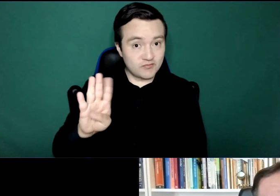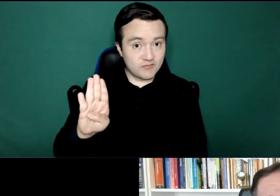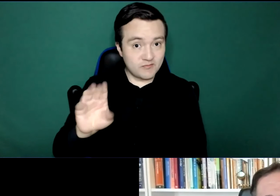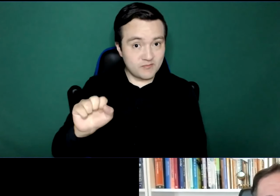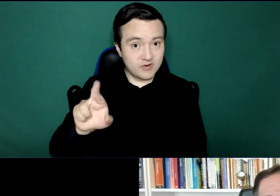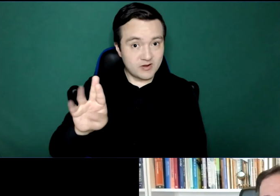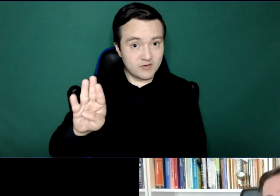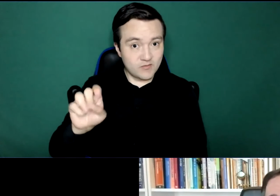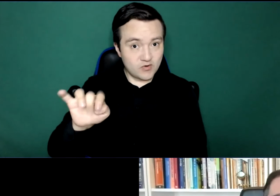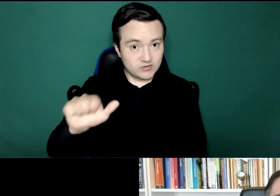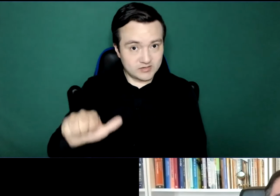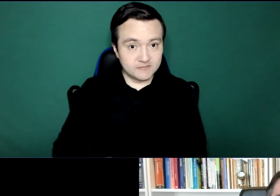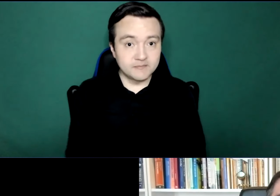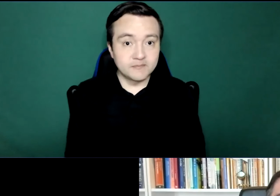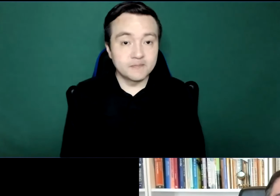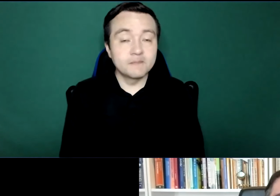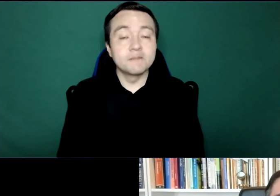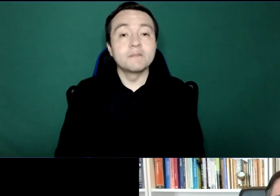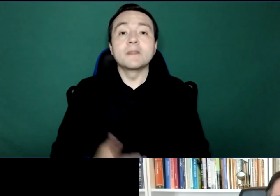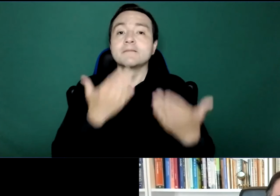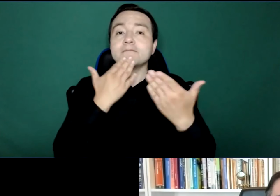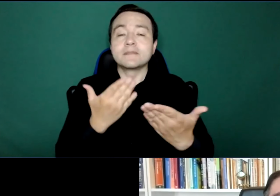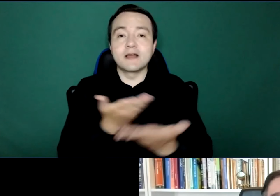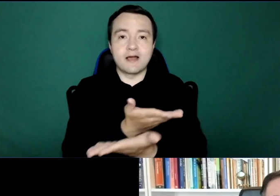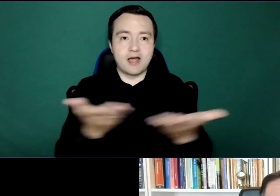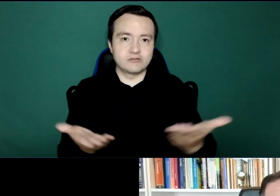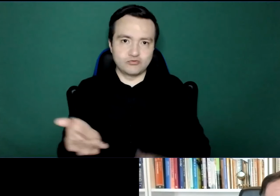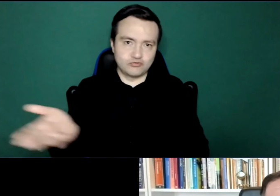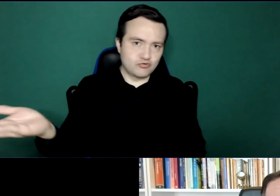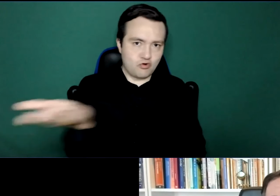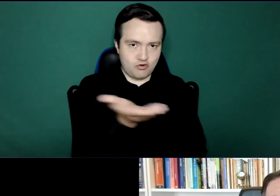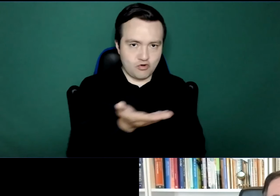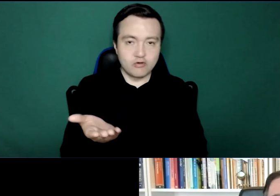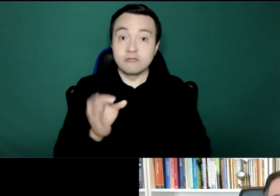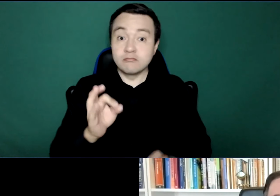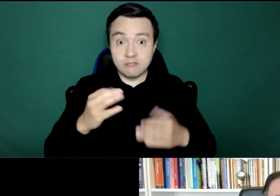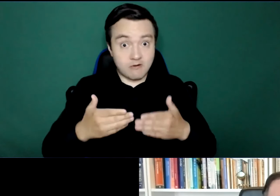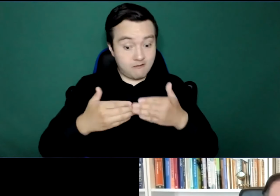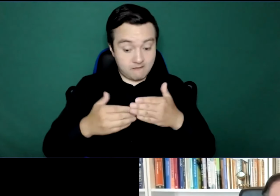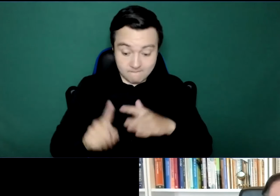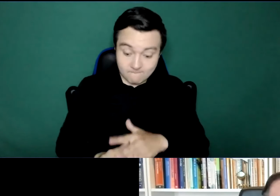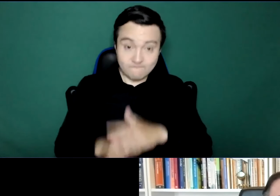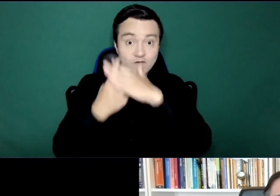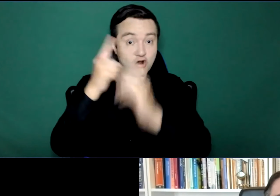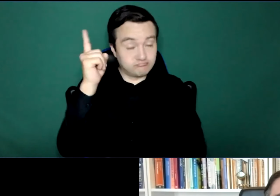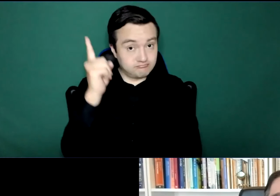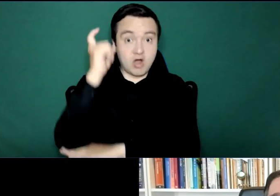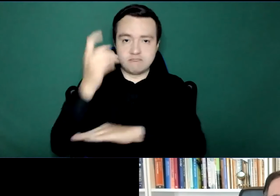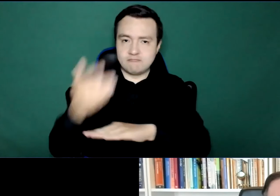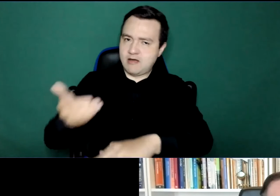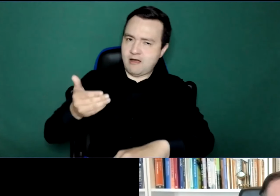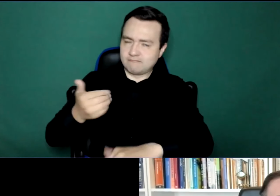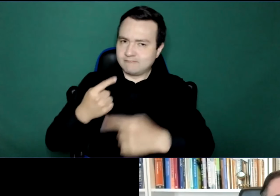dias a todas e todos. Antes de Good morning começar, to all of you. And before I begin, I'd like to thank on behalf of